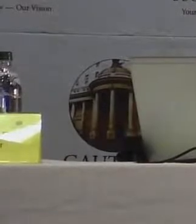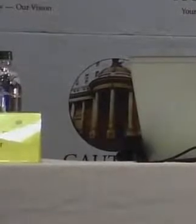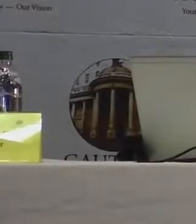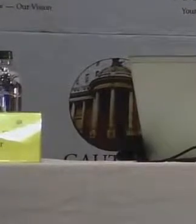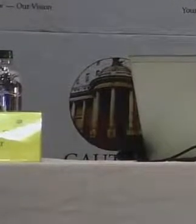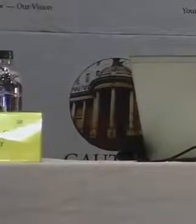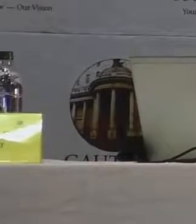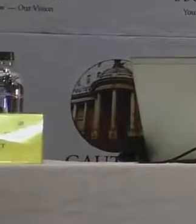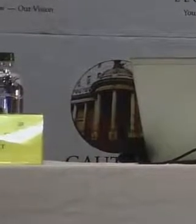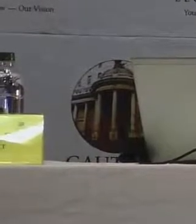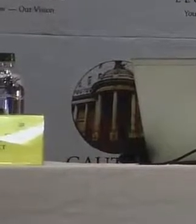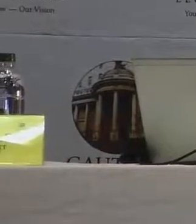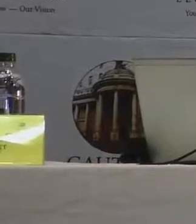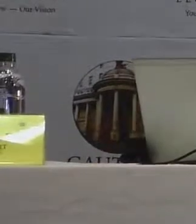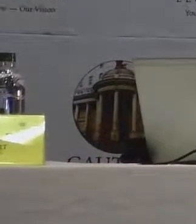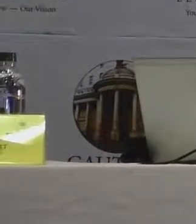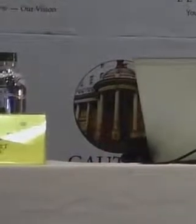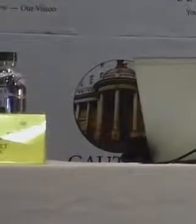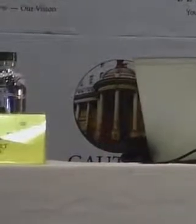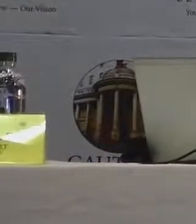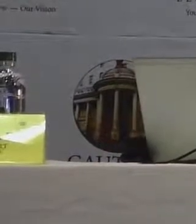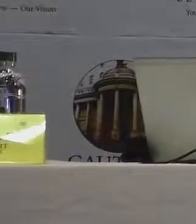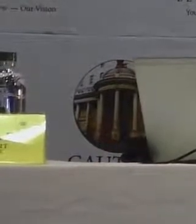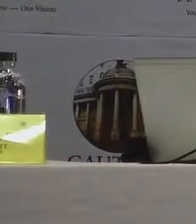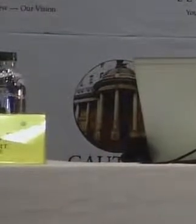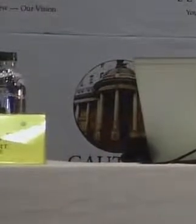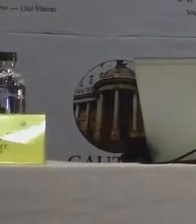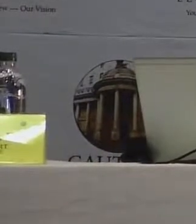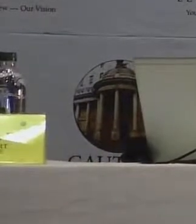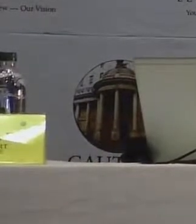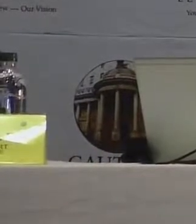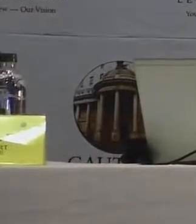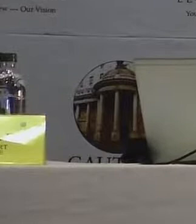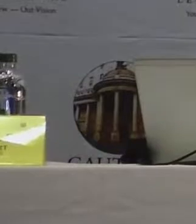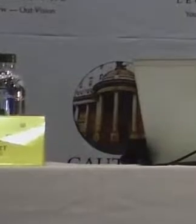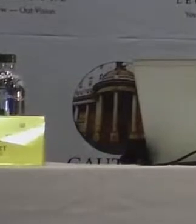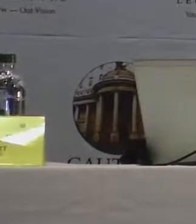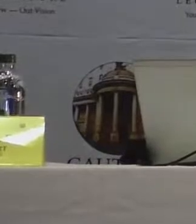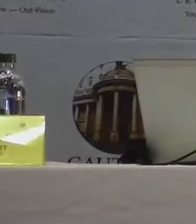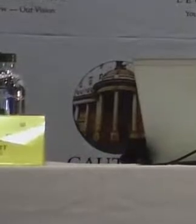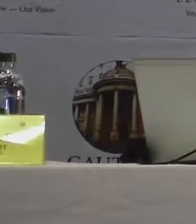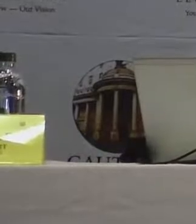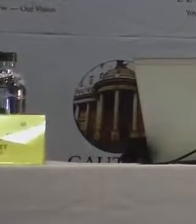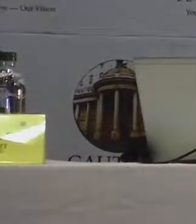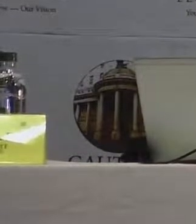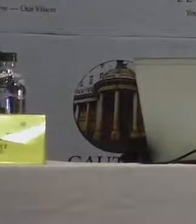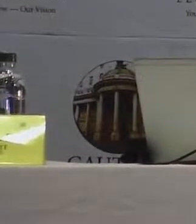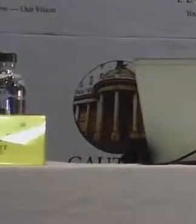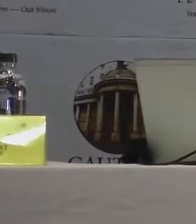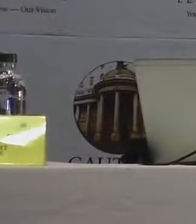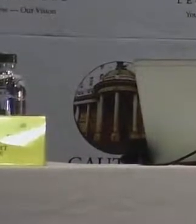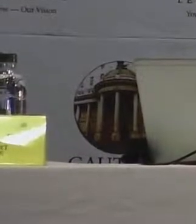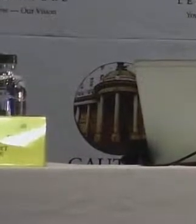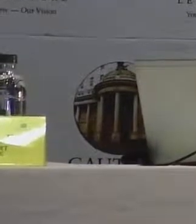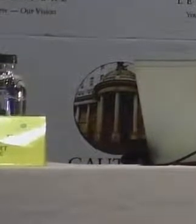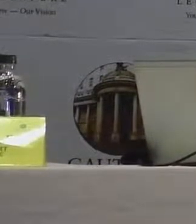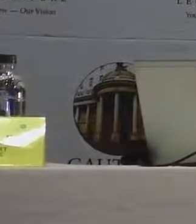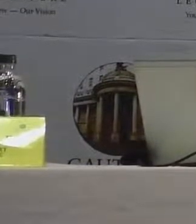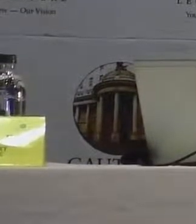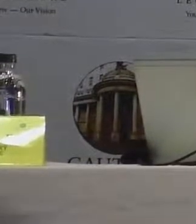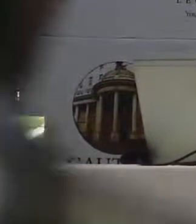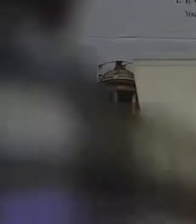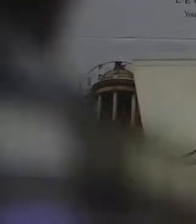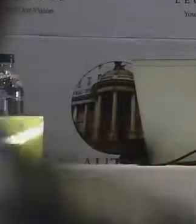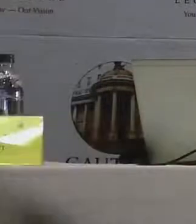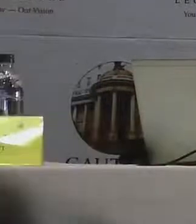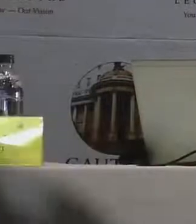receive reports, various reports from the Department on a number of different matters, as